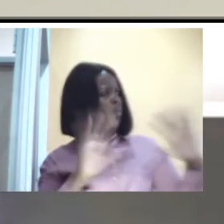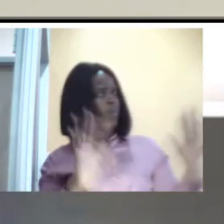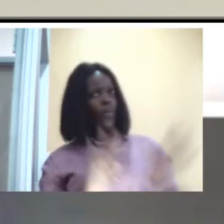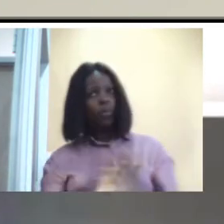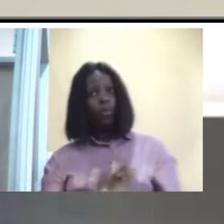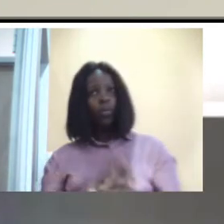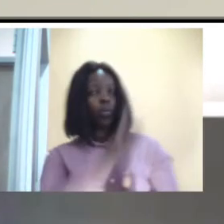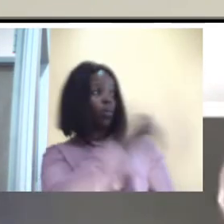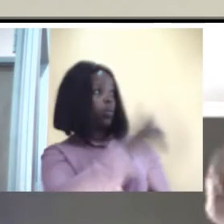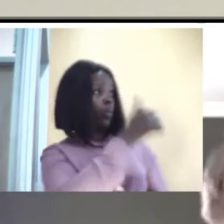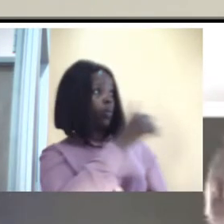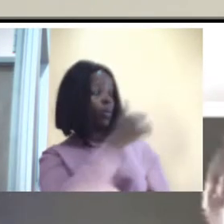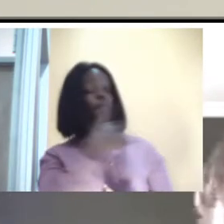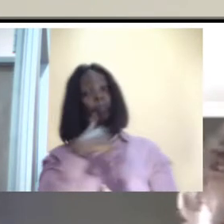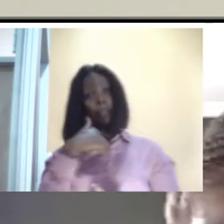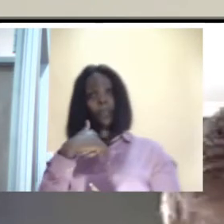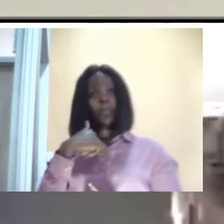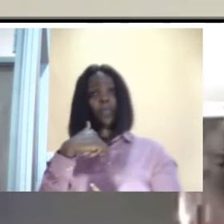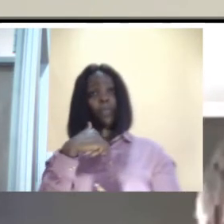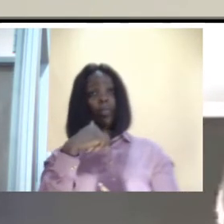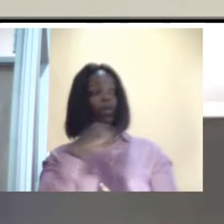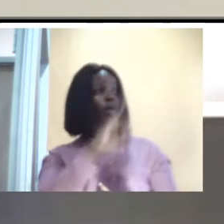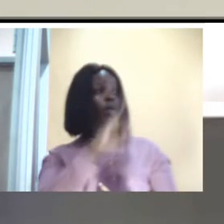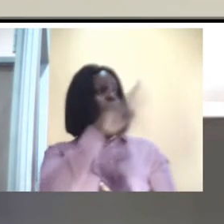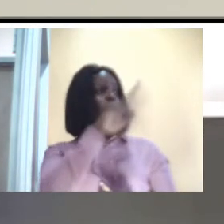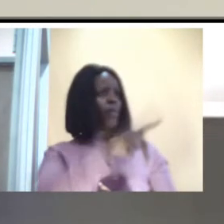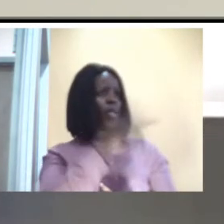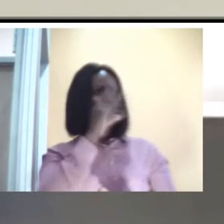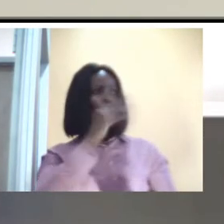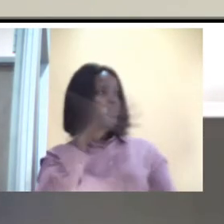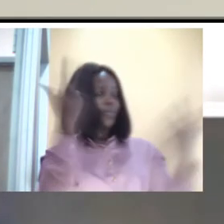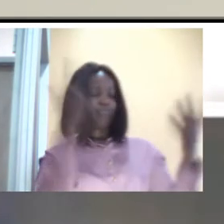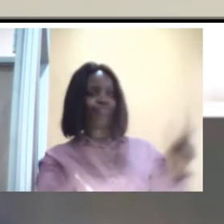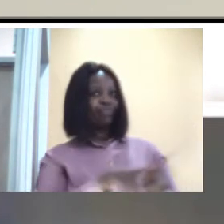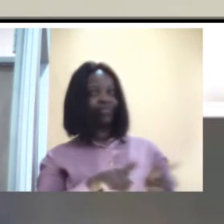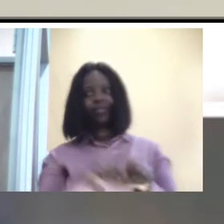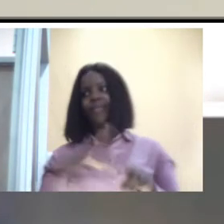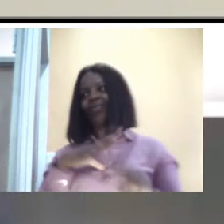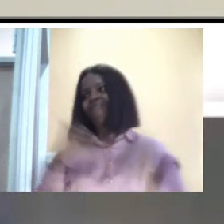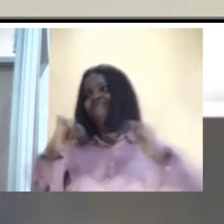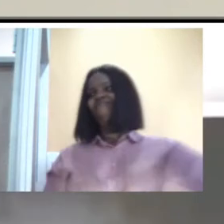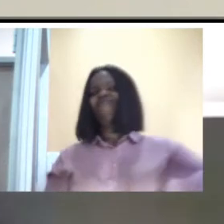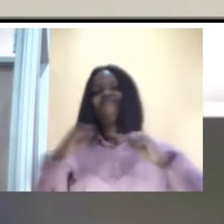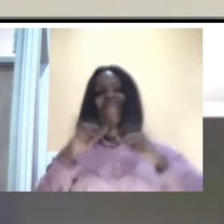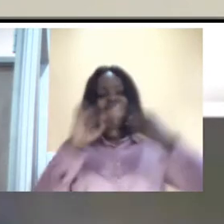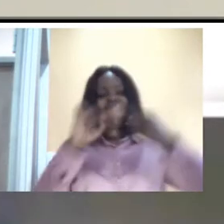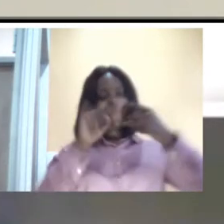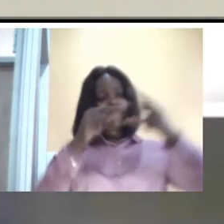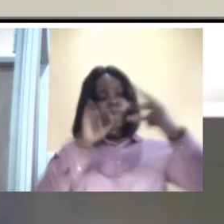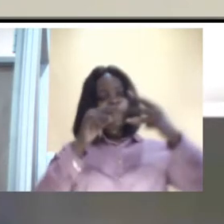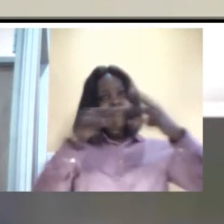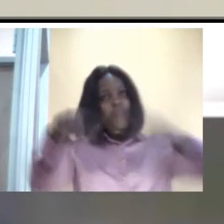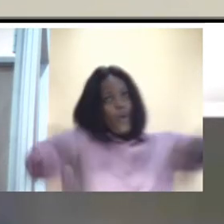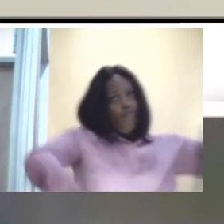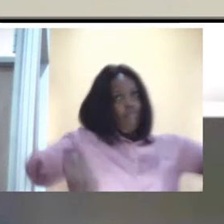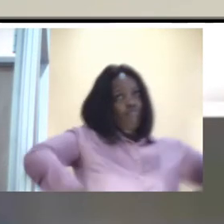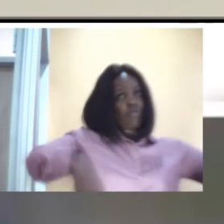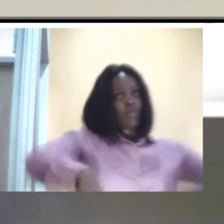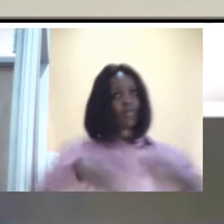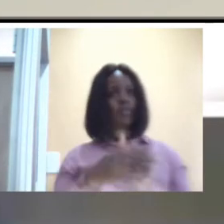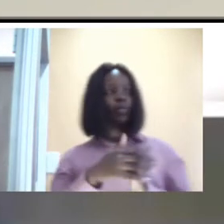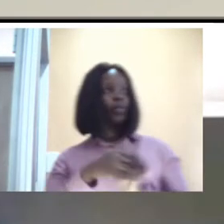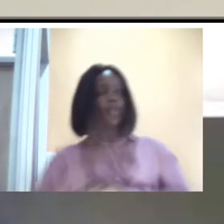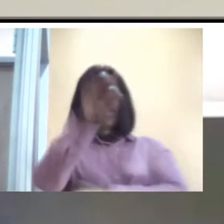All right, so the IFP is talking nothing really again, but I do agree with you on a lot of points about corruption.